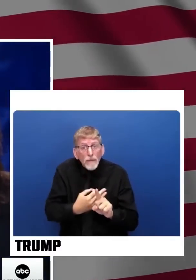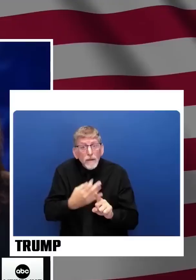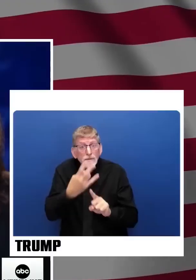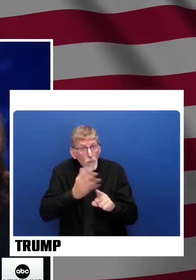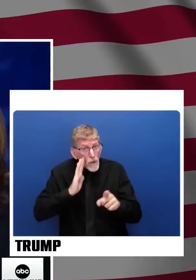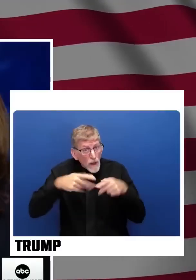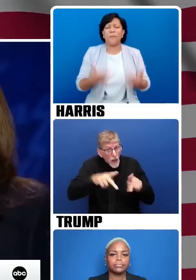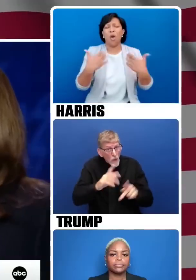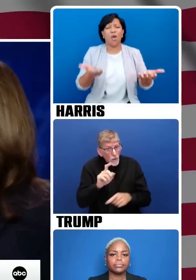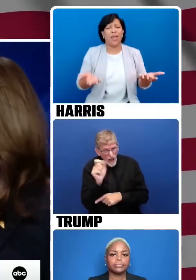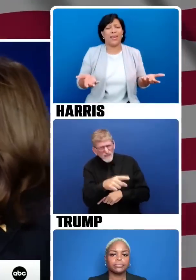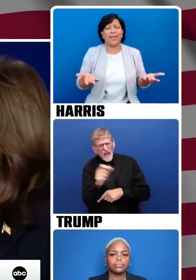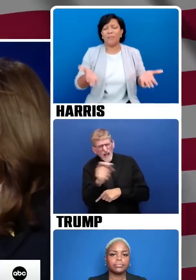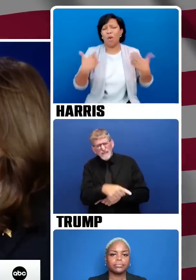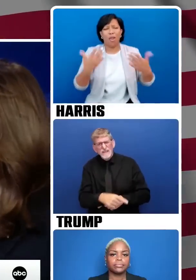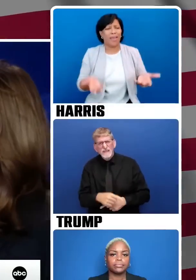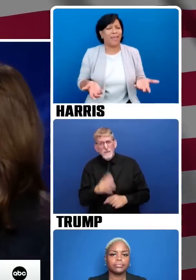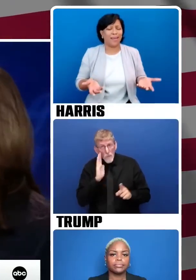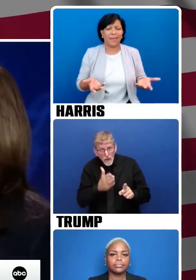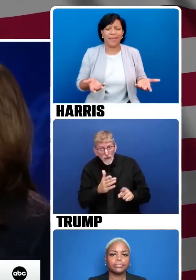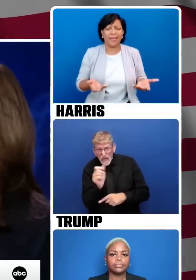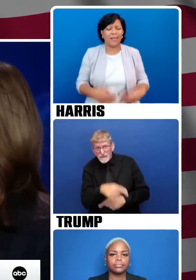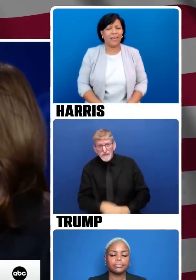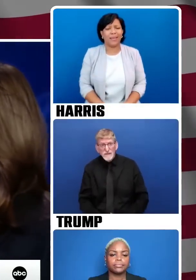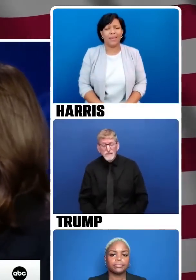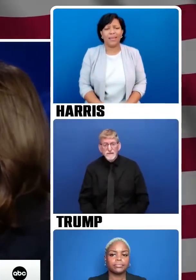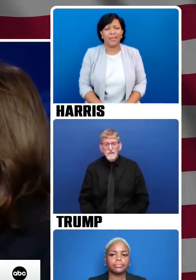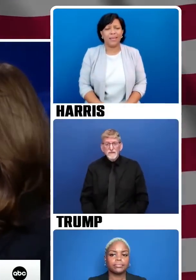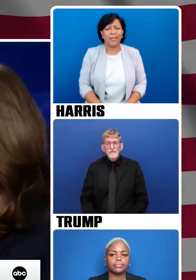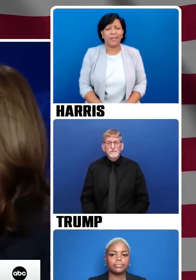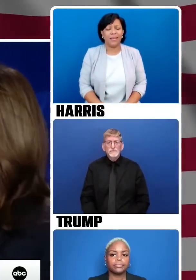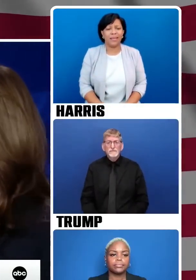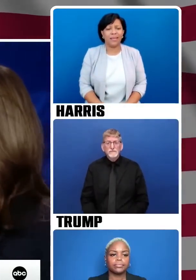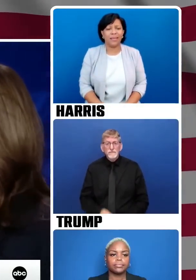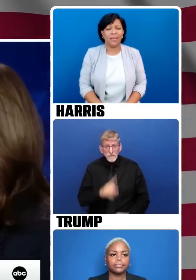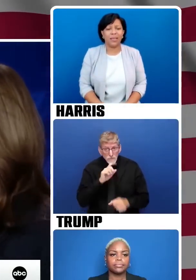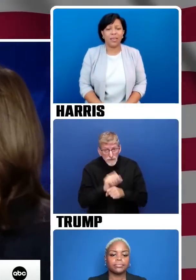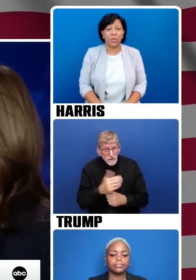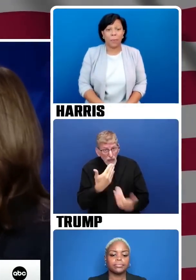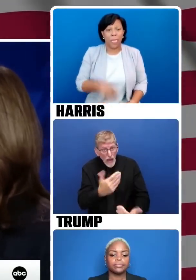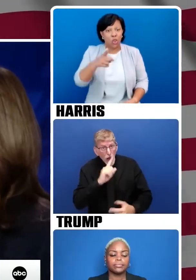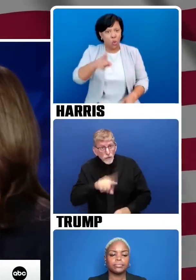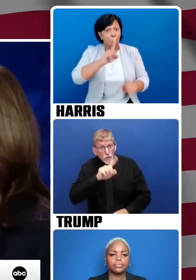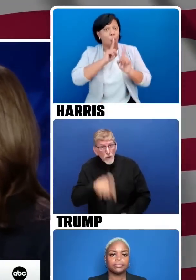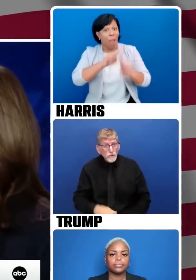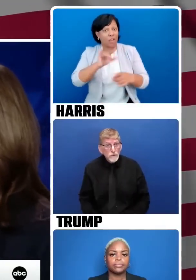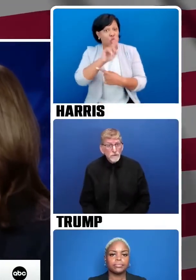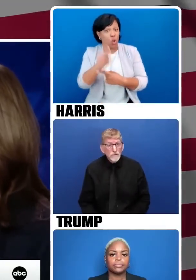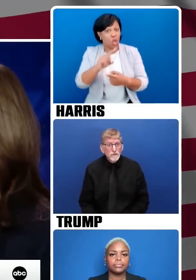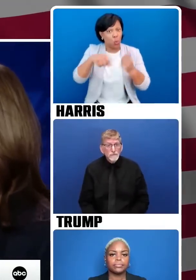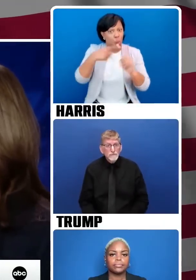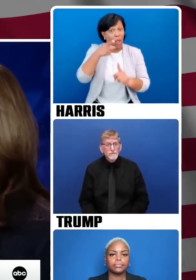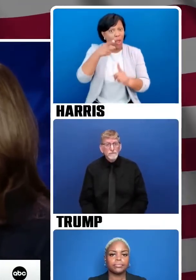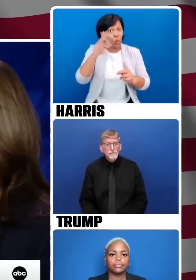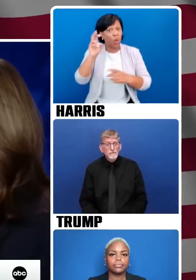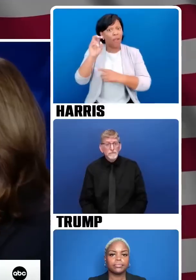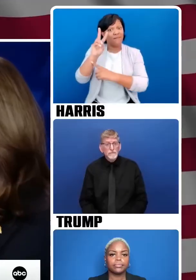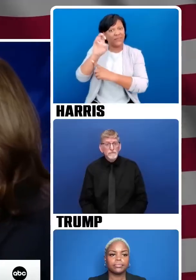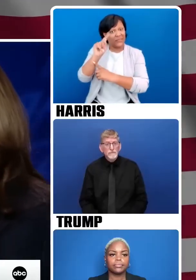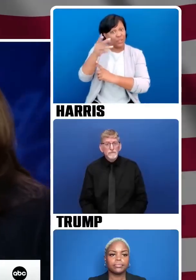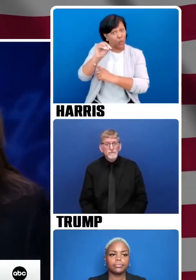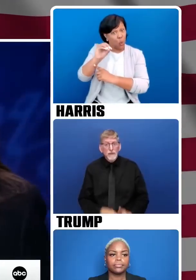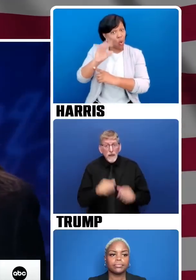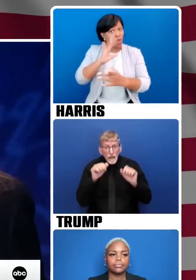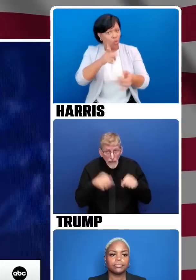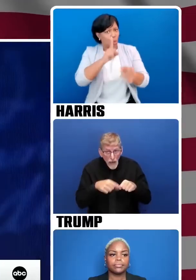that? Why don't you ask her that question? Why don't you answer the question? Would you because veto? Under Roe v. Wade, Answer the question, would you veto? You could do abortions